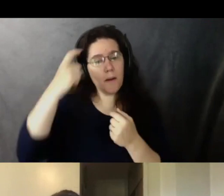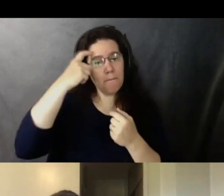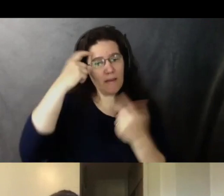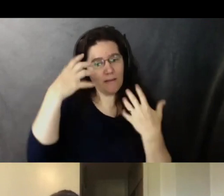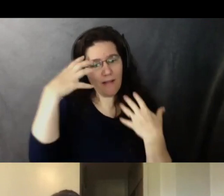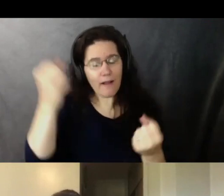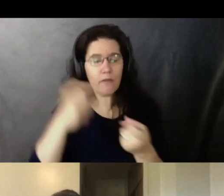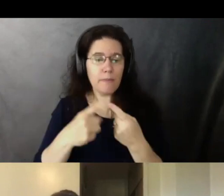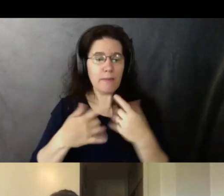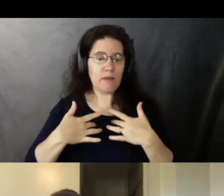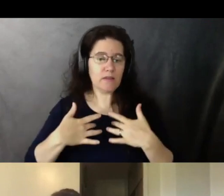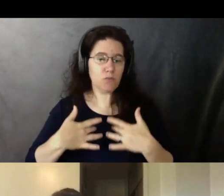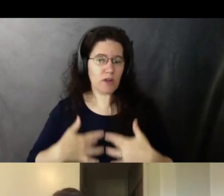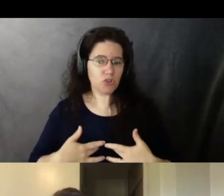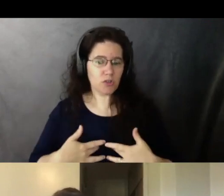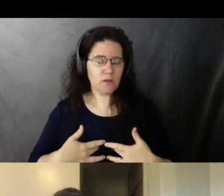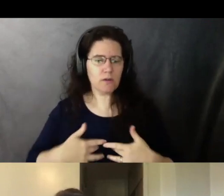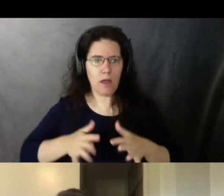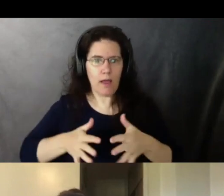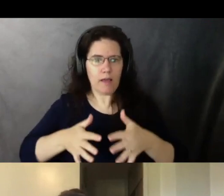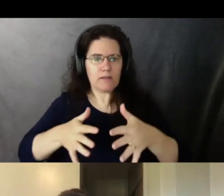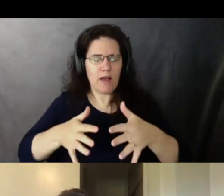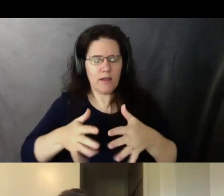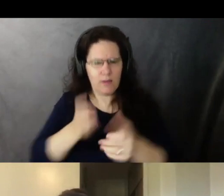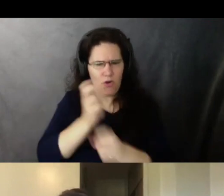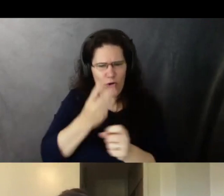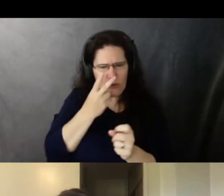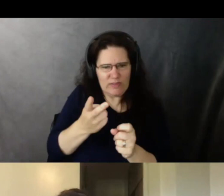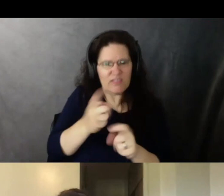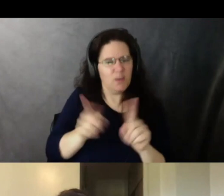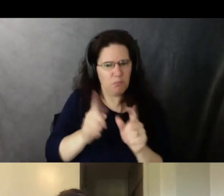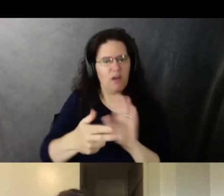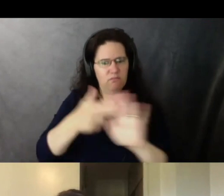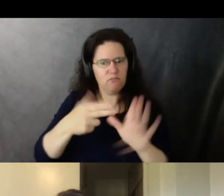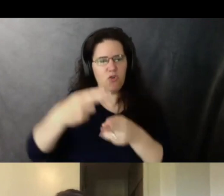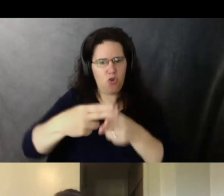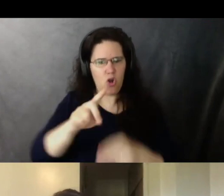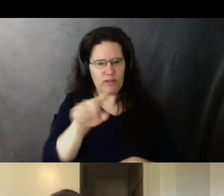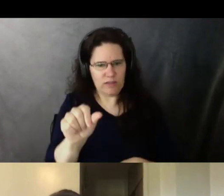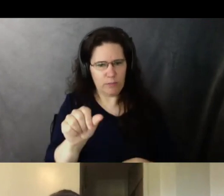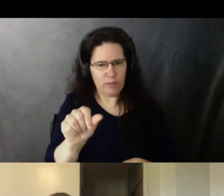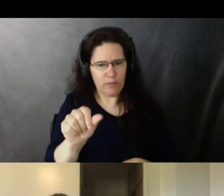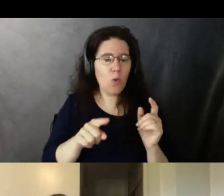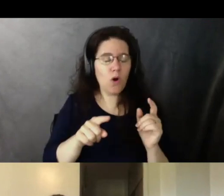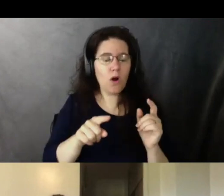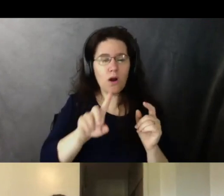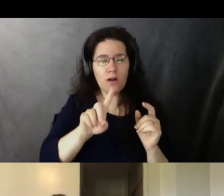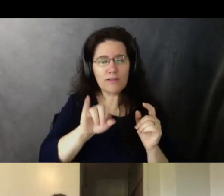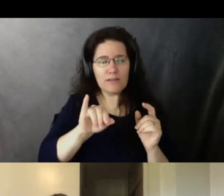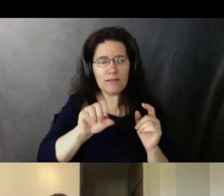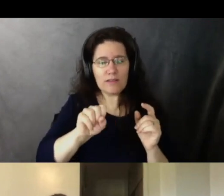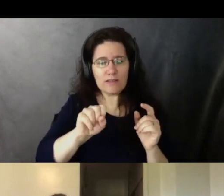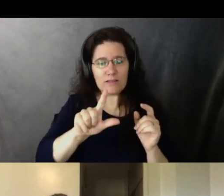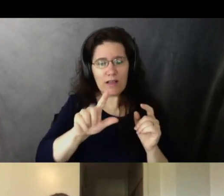anxiety, and learning disabilities, such as ADHD and dyslexia. This is just